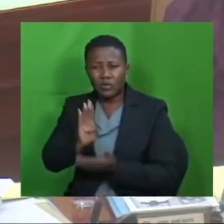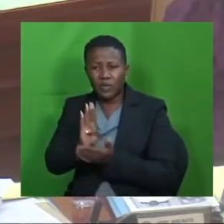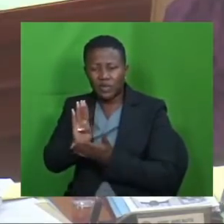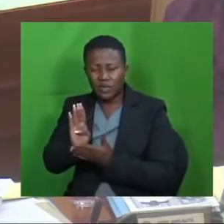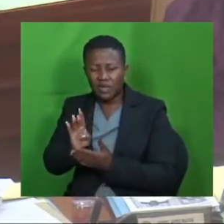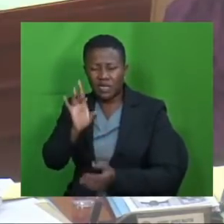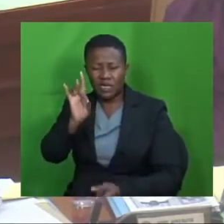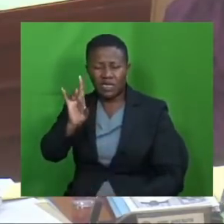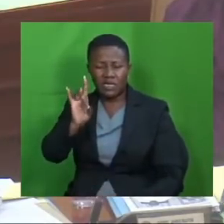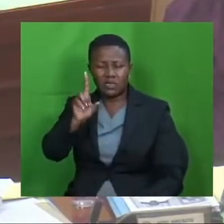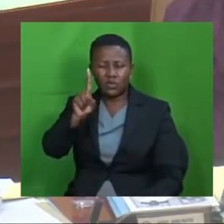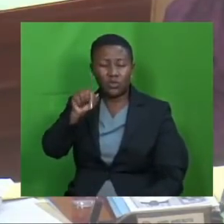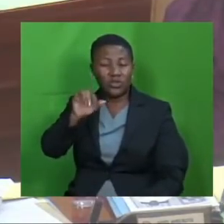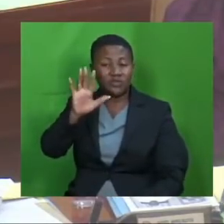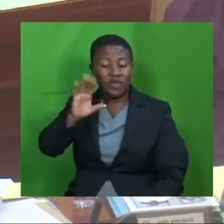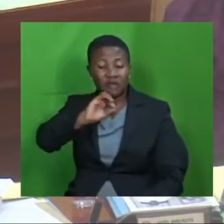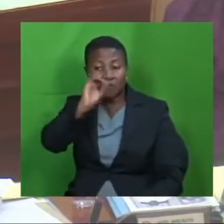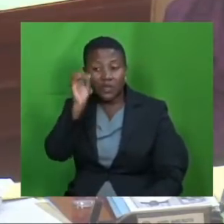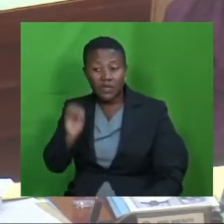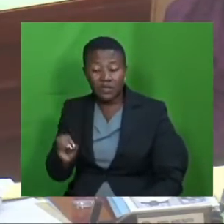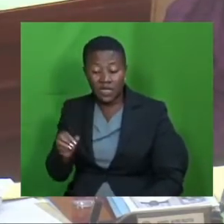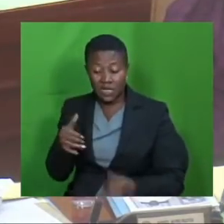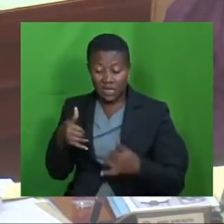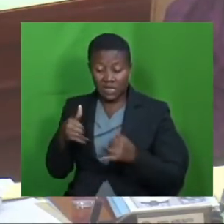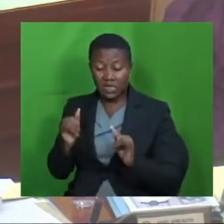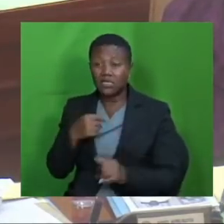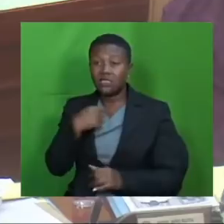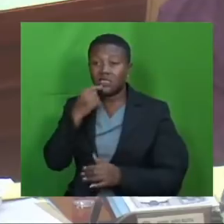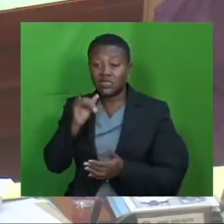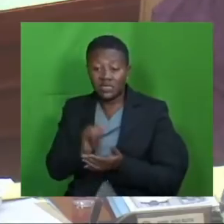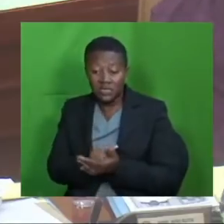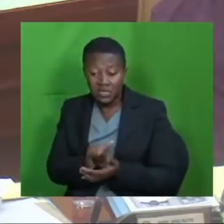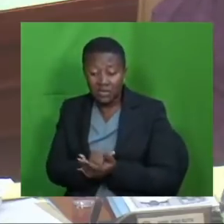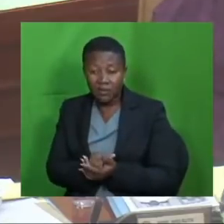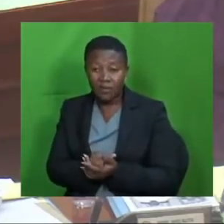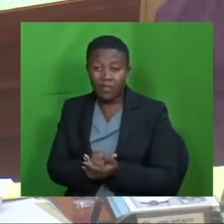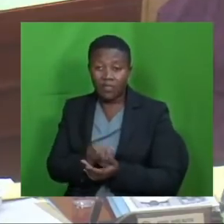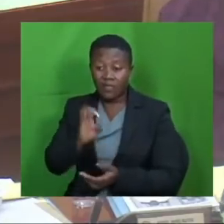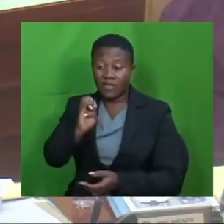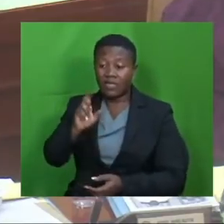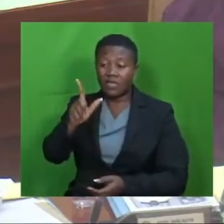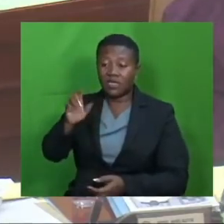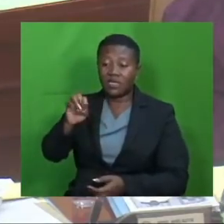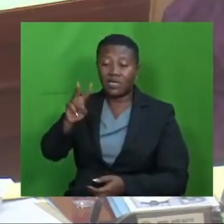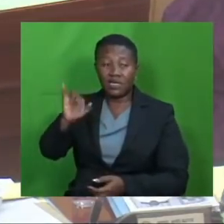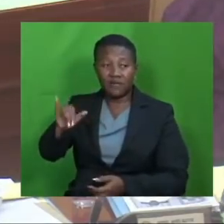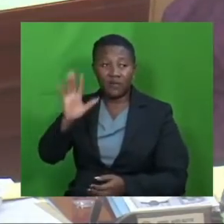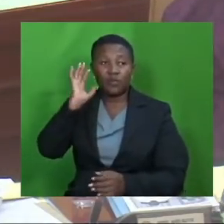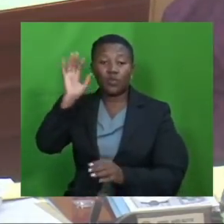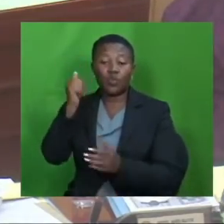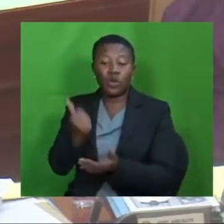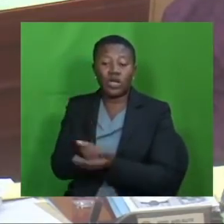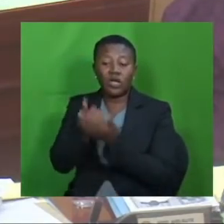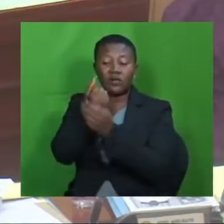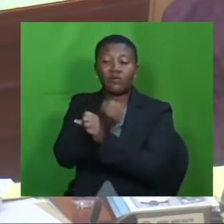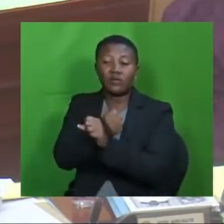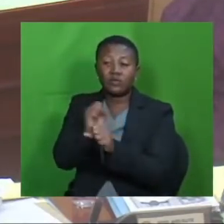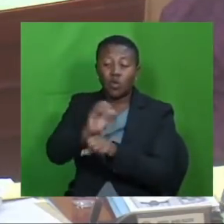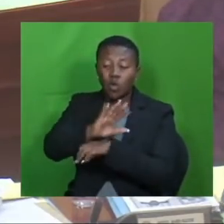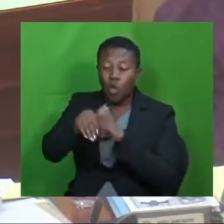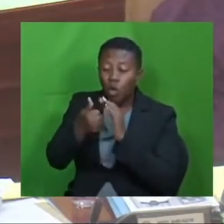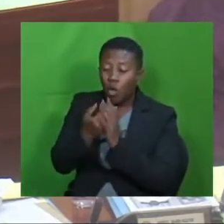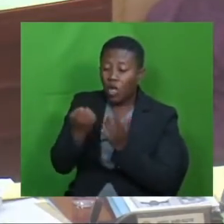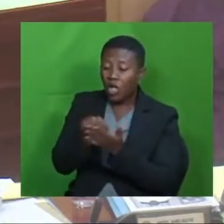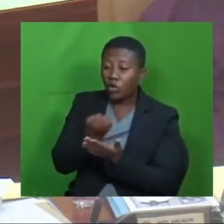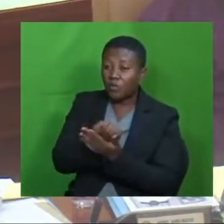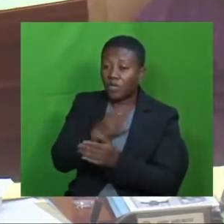81.5% of it. Yet we are told that e-levy is a panacea to solving every economic and social problem